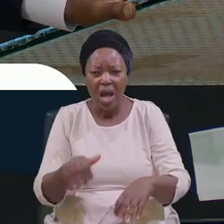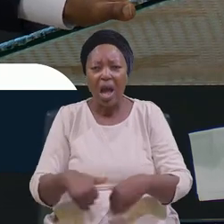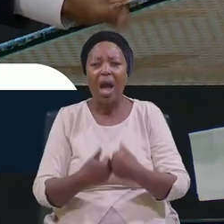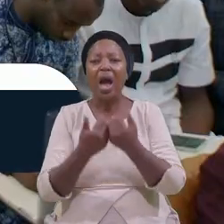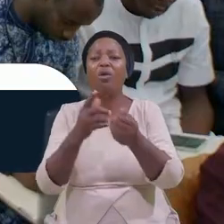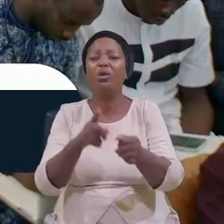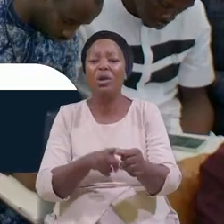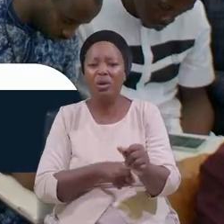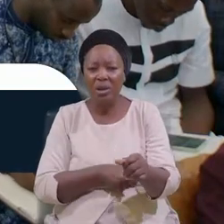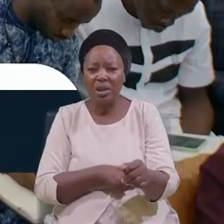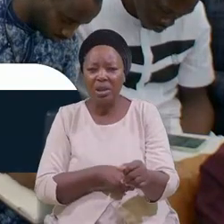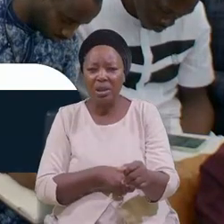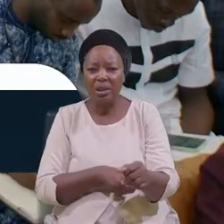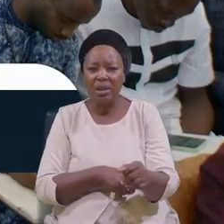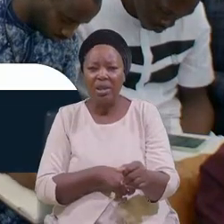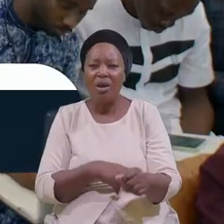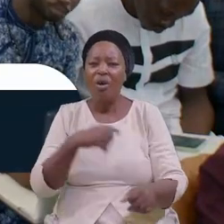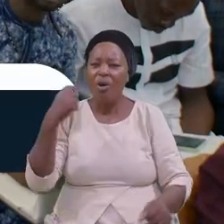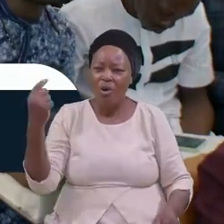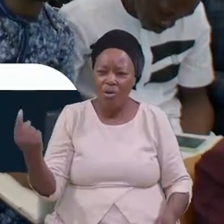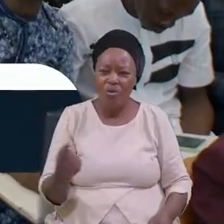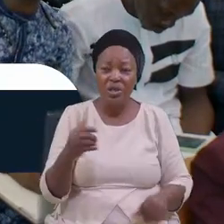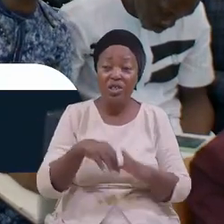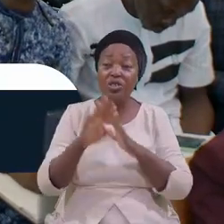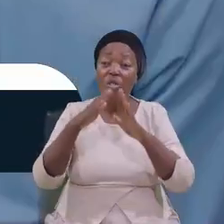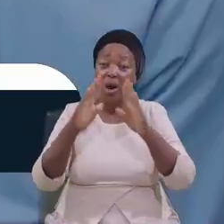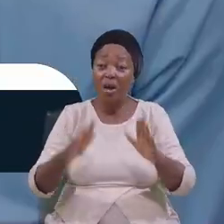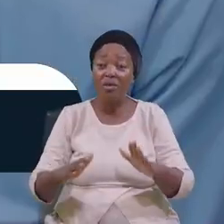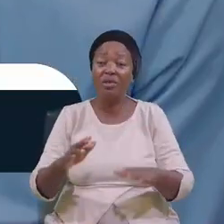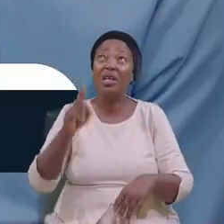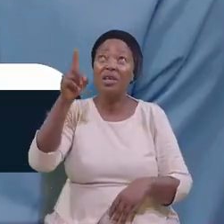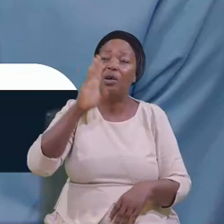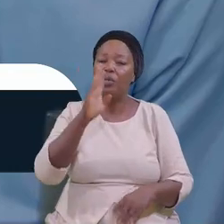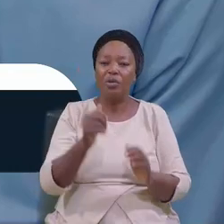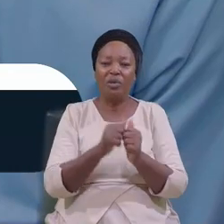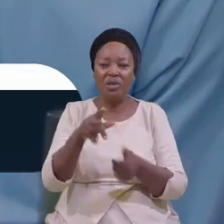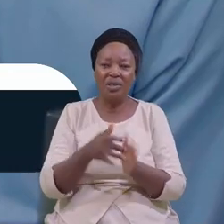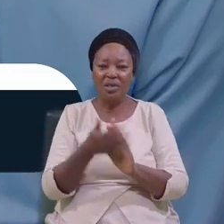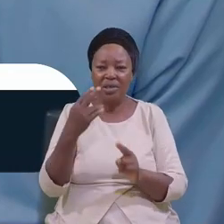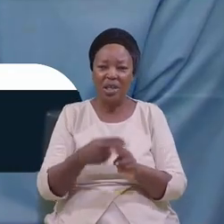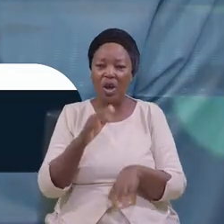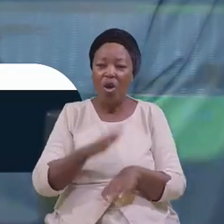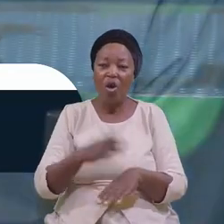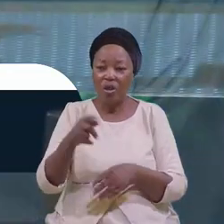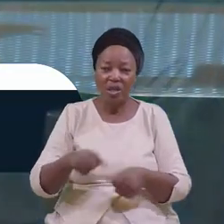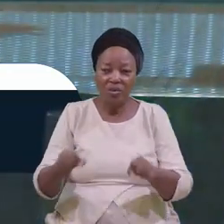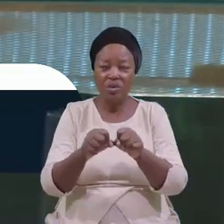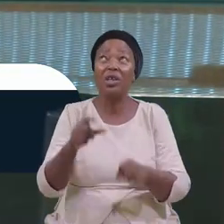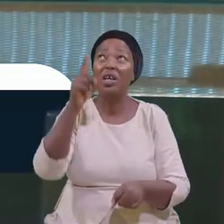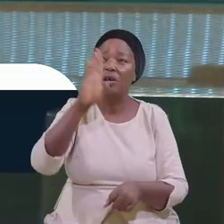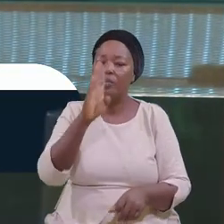how often? Your house, he'll be with you. On the street, he'll be with